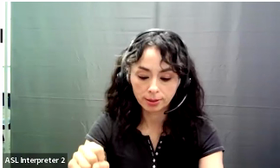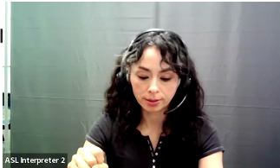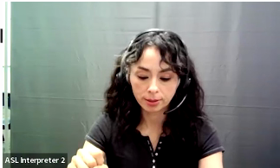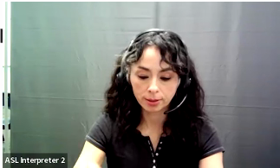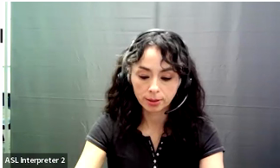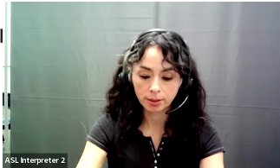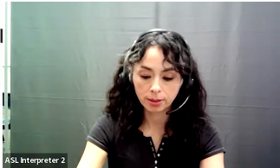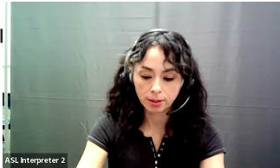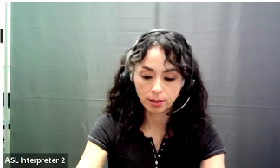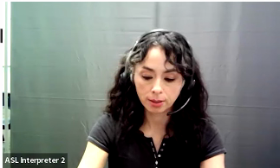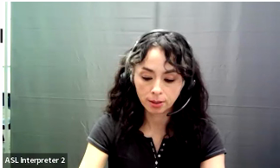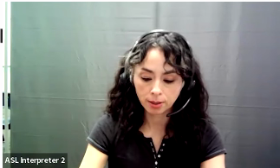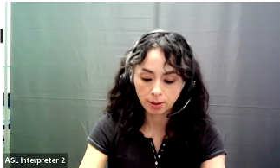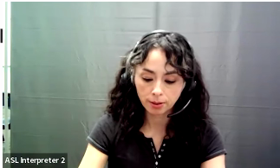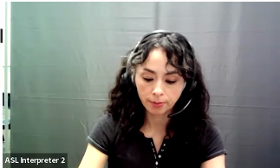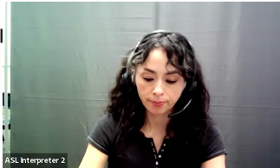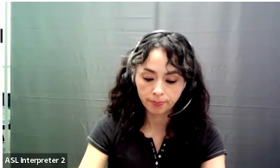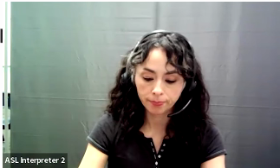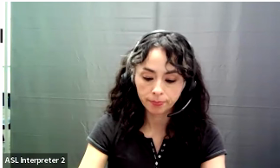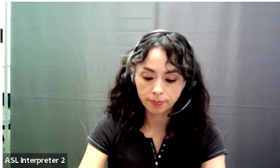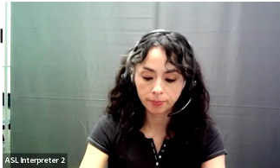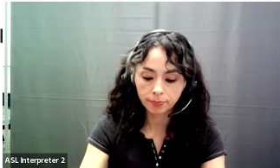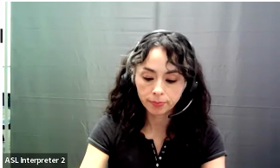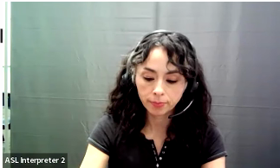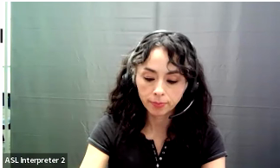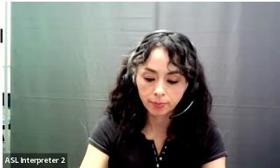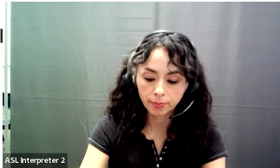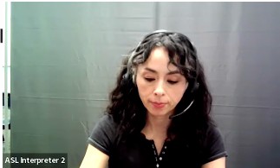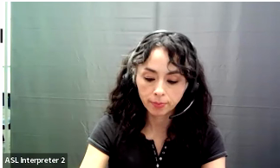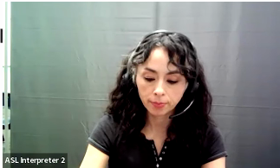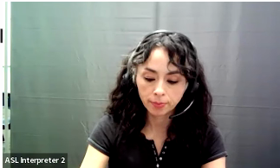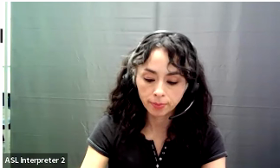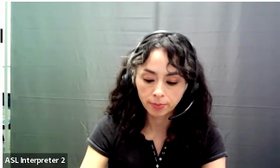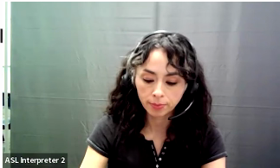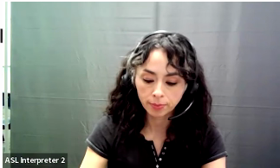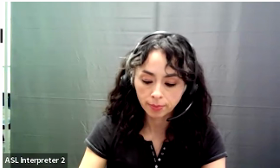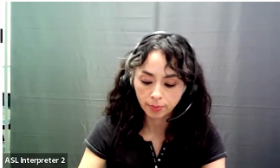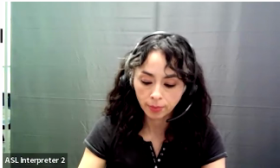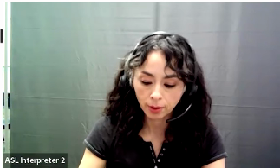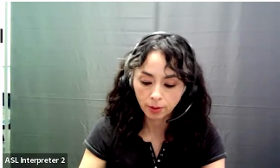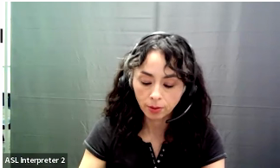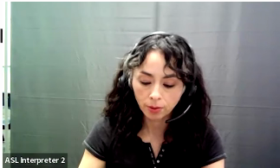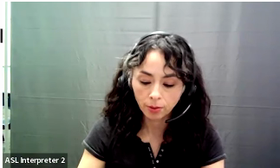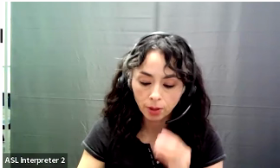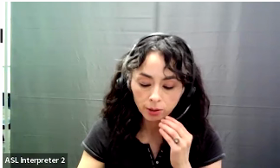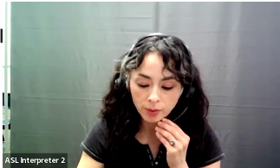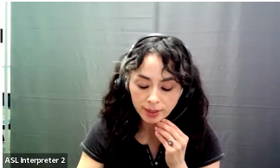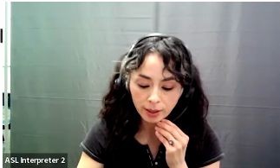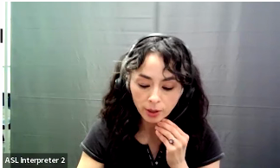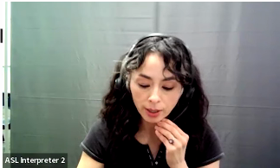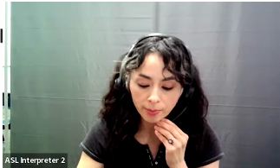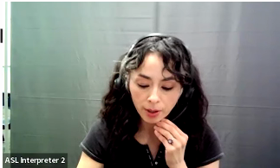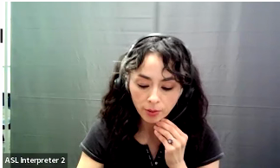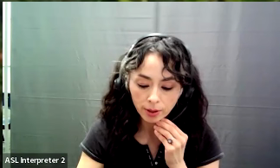it's a pleasure to have them with us. So I'm going to leave you now with Manuel so that we can start with the